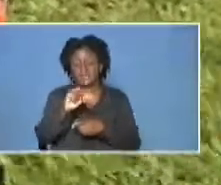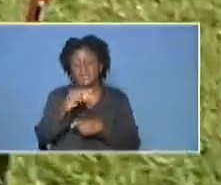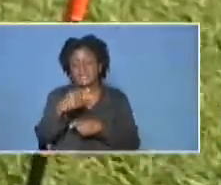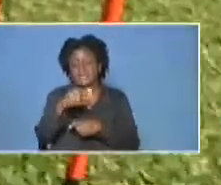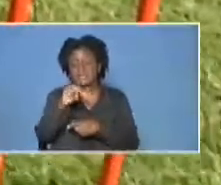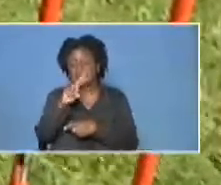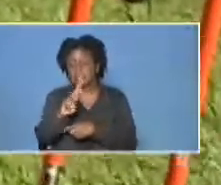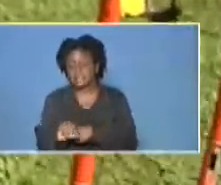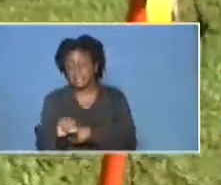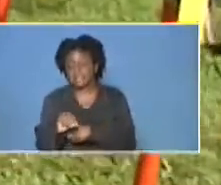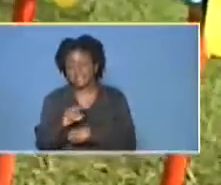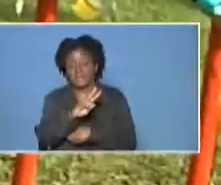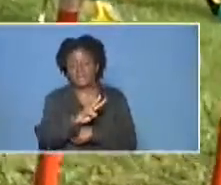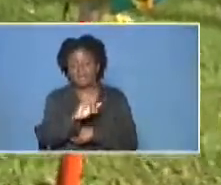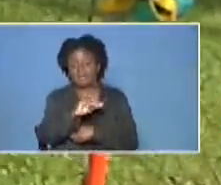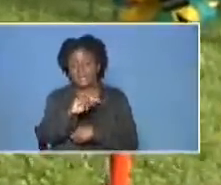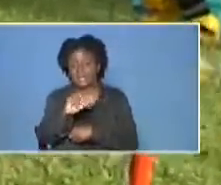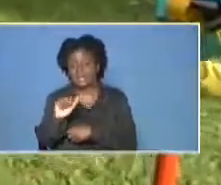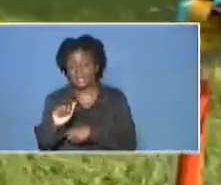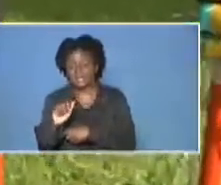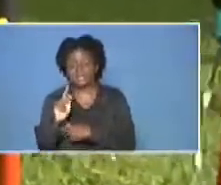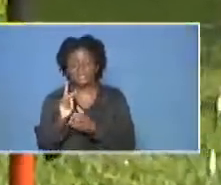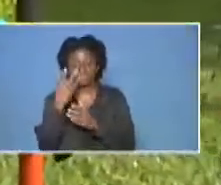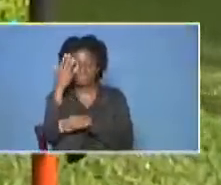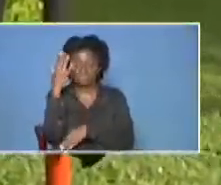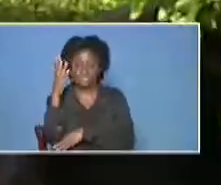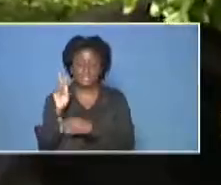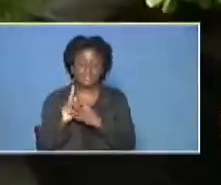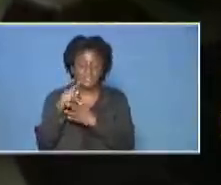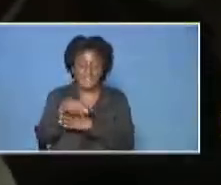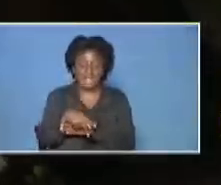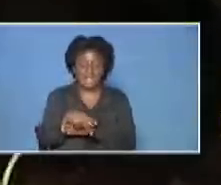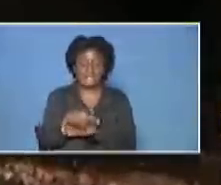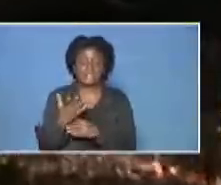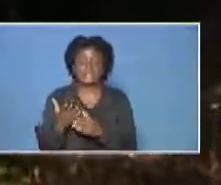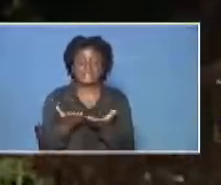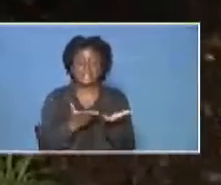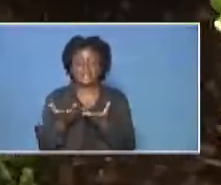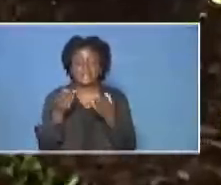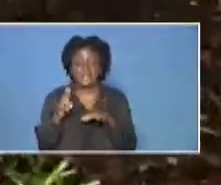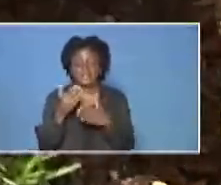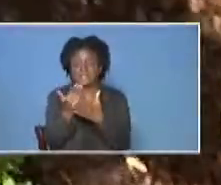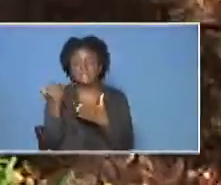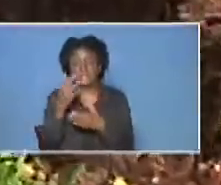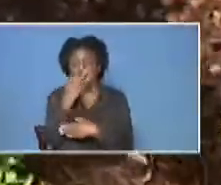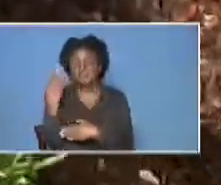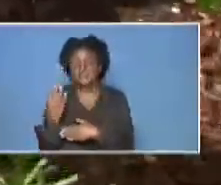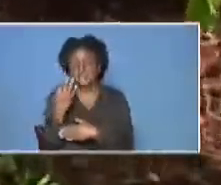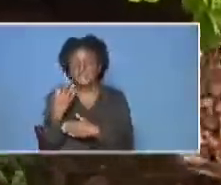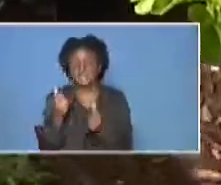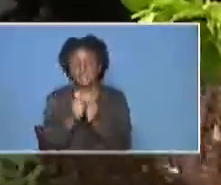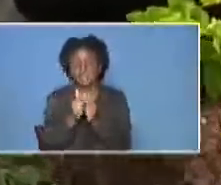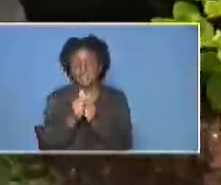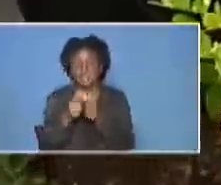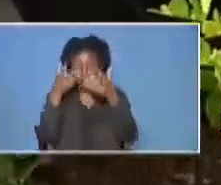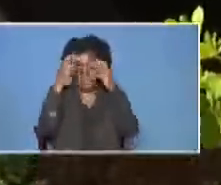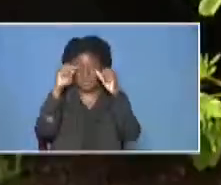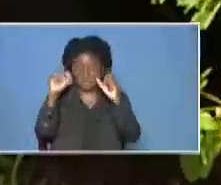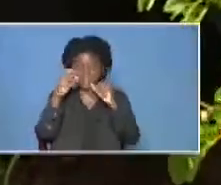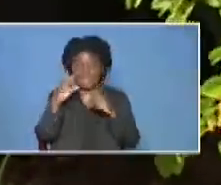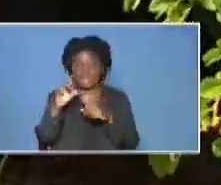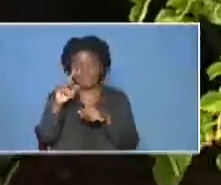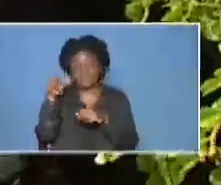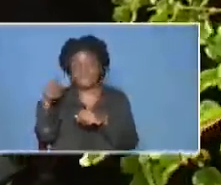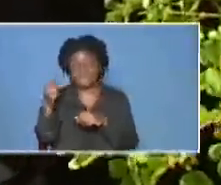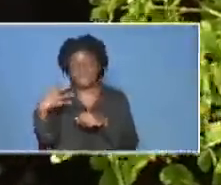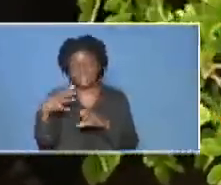taking place this past Friday with both Prime Minister, the Honourable Philip Davis, and Sunshine Holdings President, Sir Franklin Wilson,